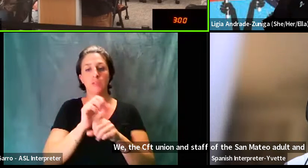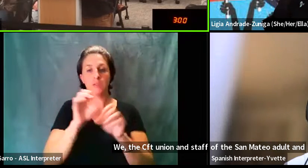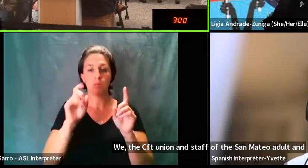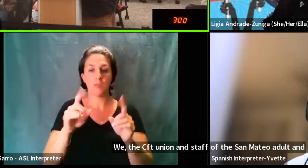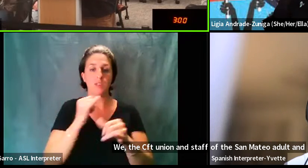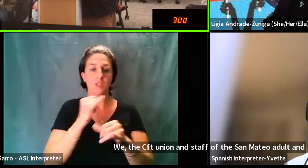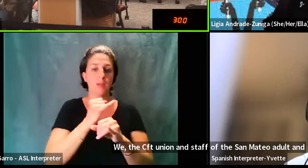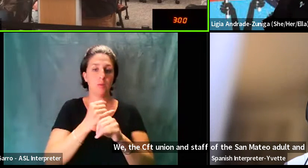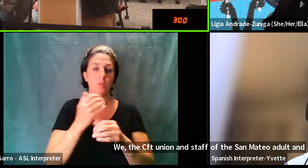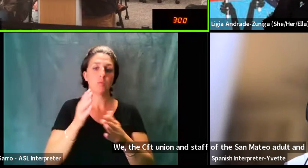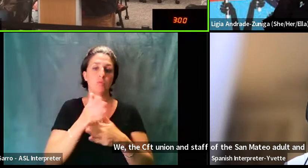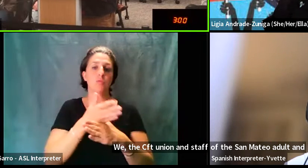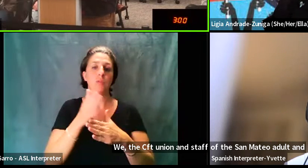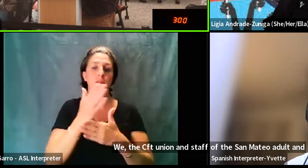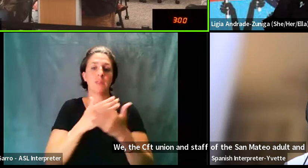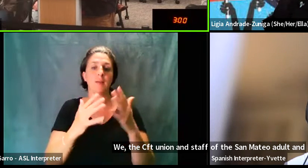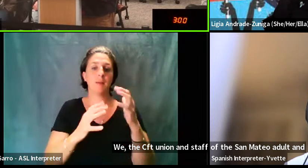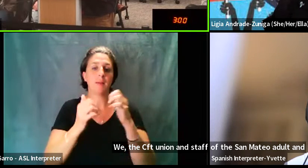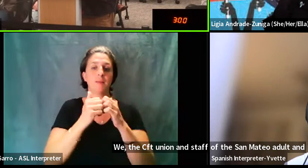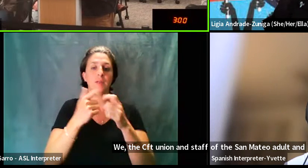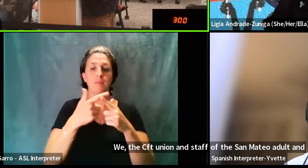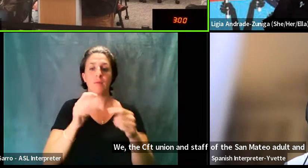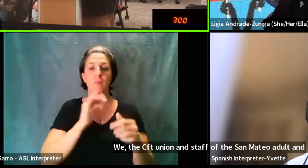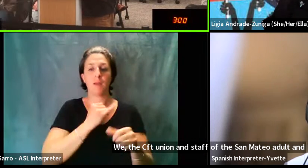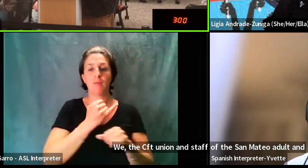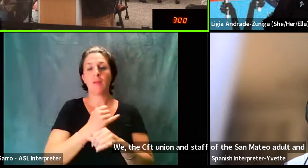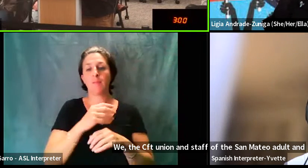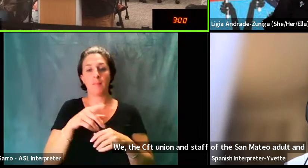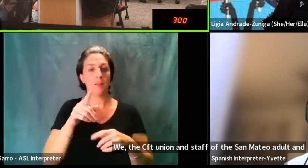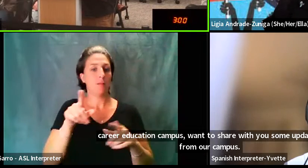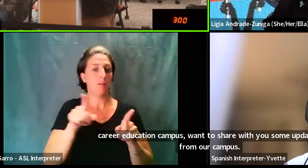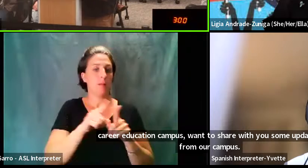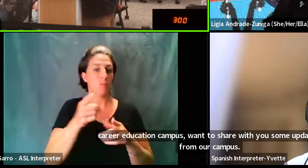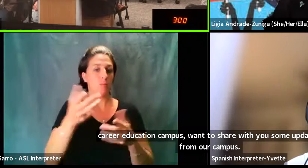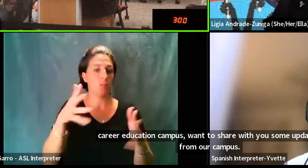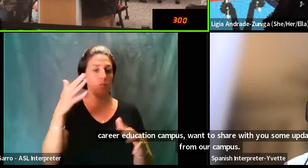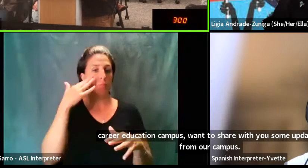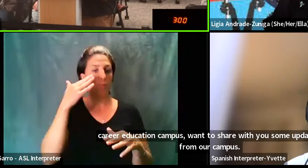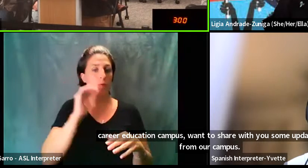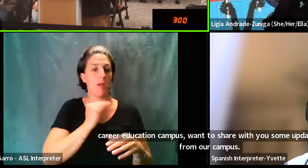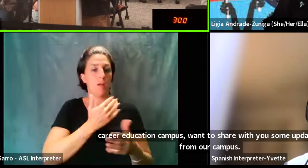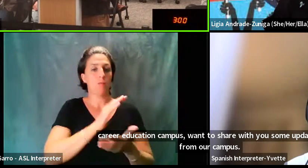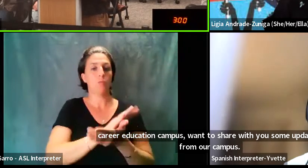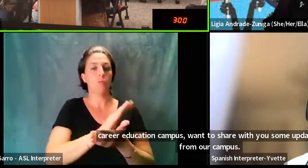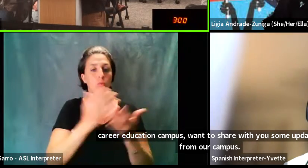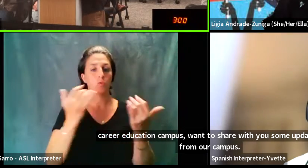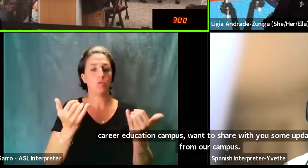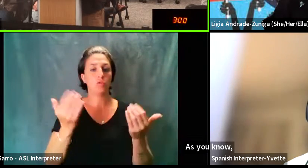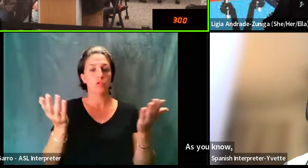our campus. As you know, our school currently serves